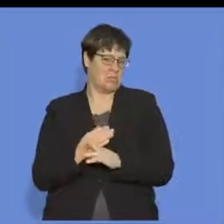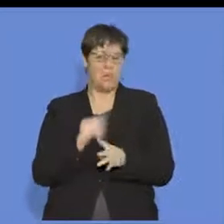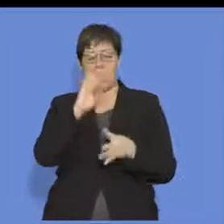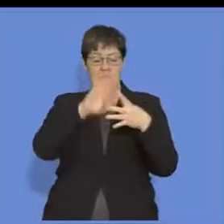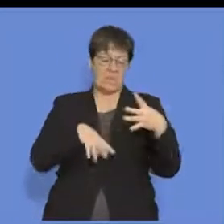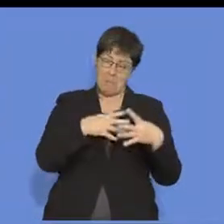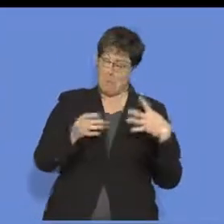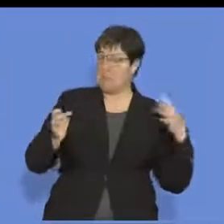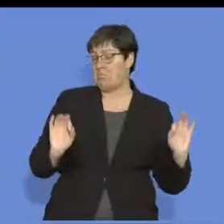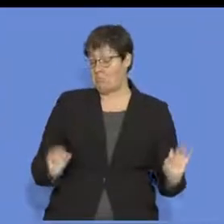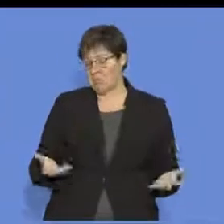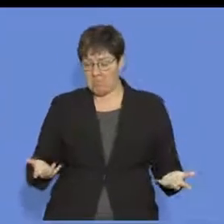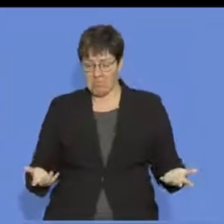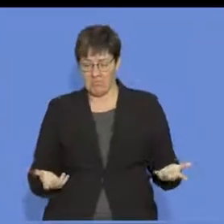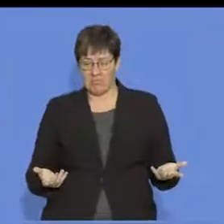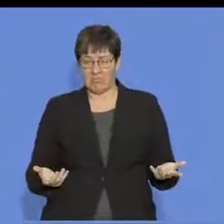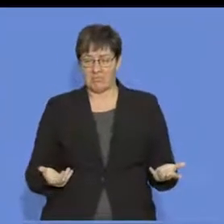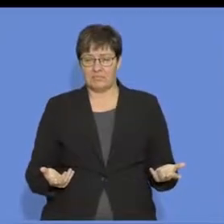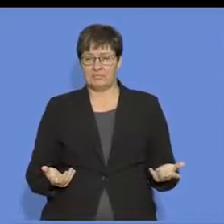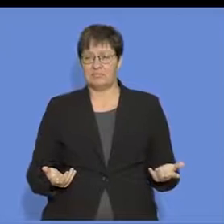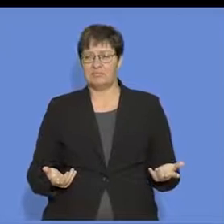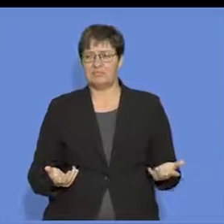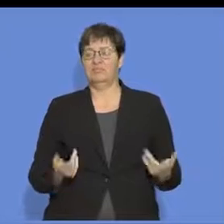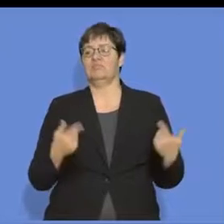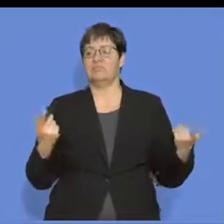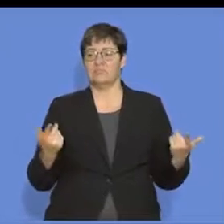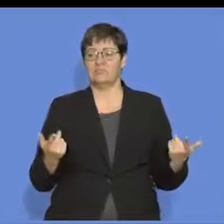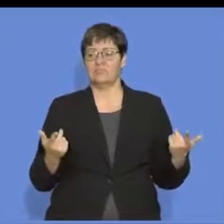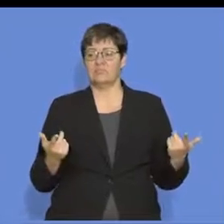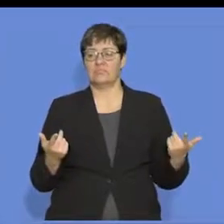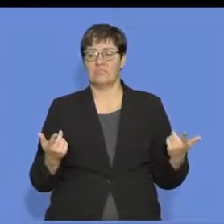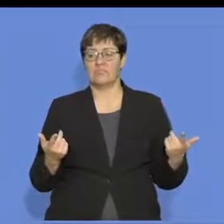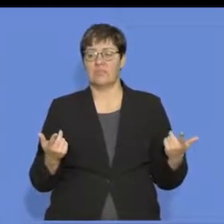tables also can work, but this is only feasible.